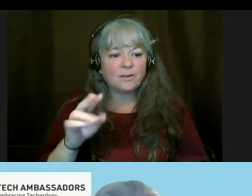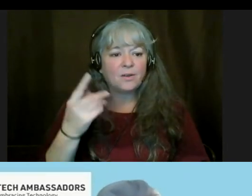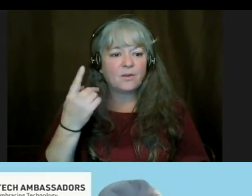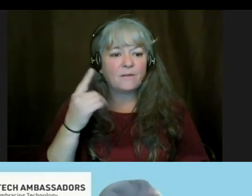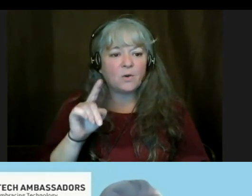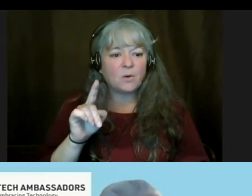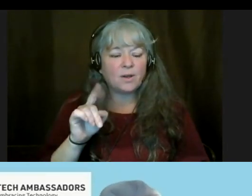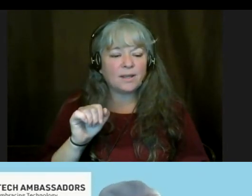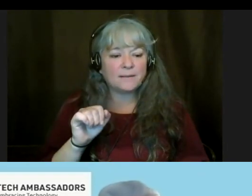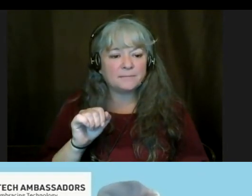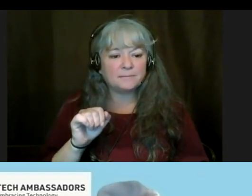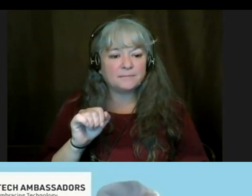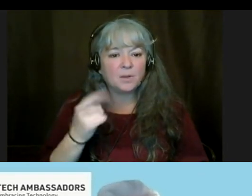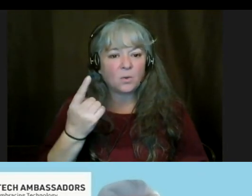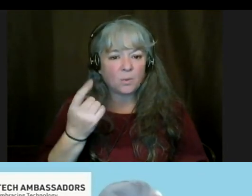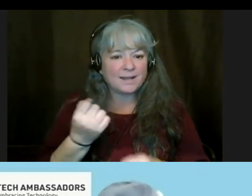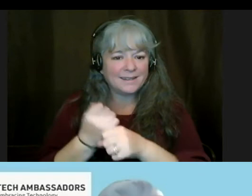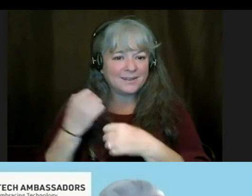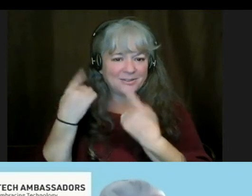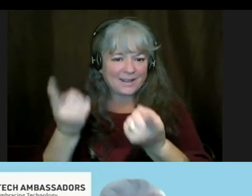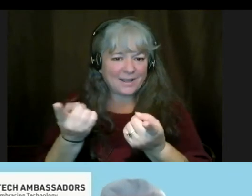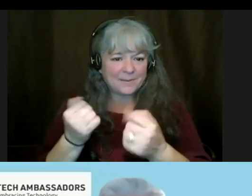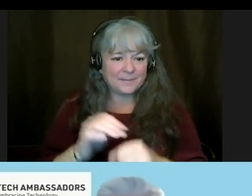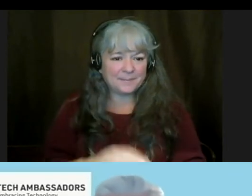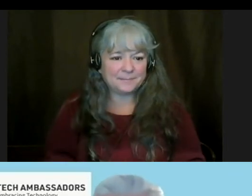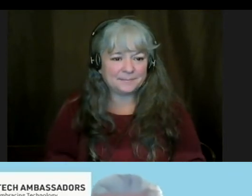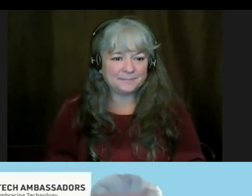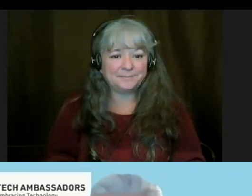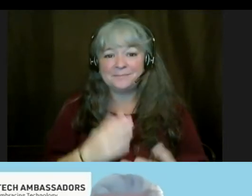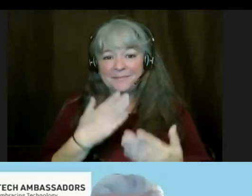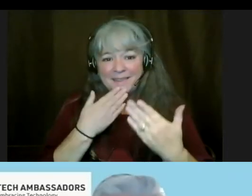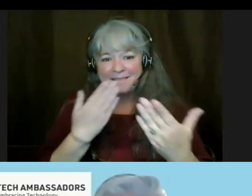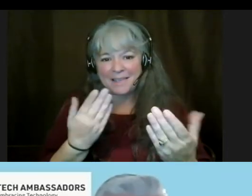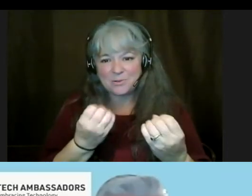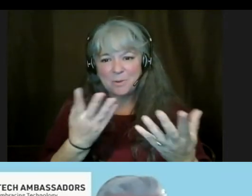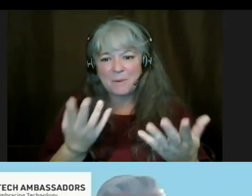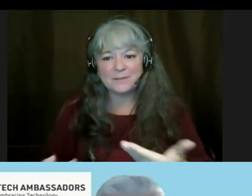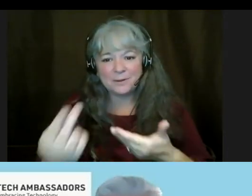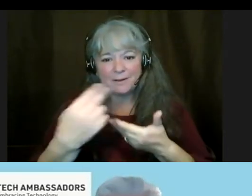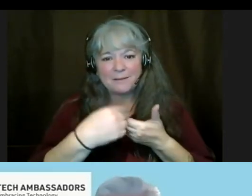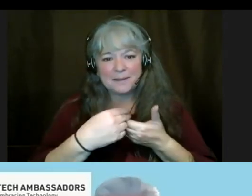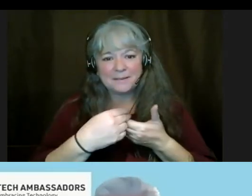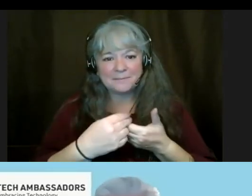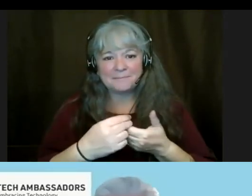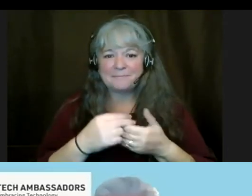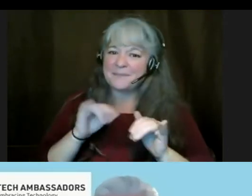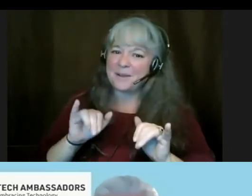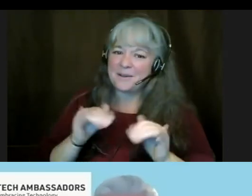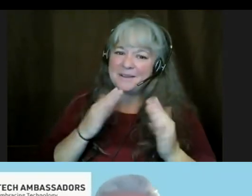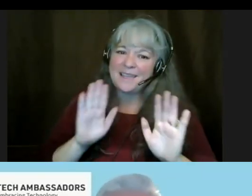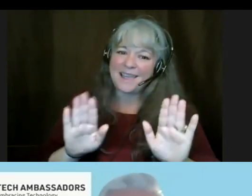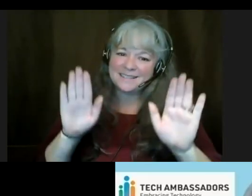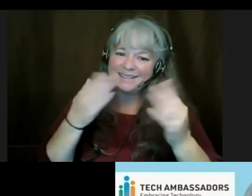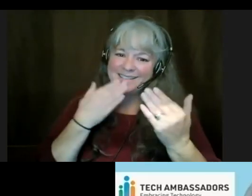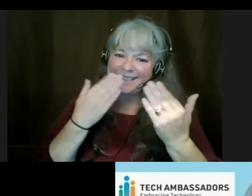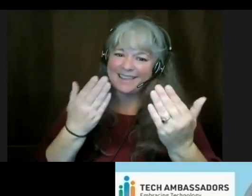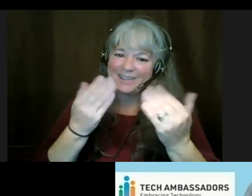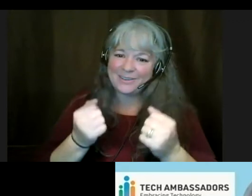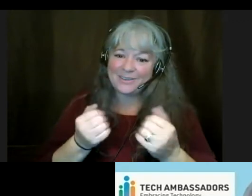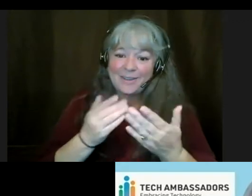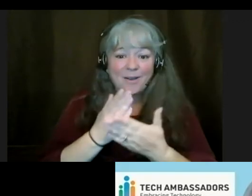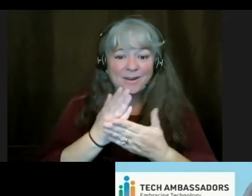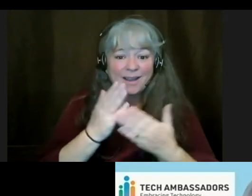for a year now. Thank you for coming. Excellent, thank you. All